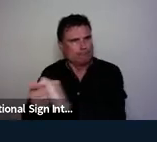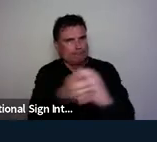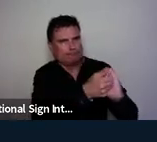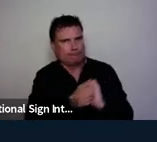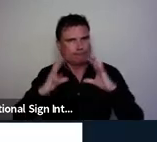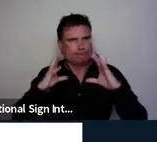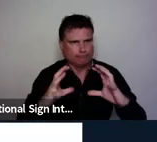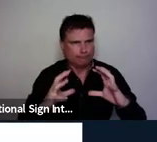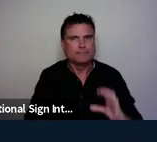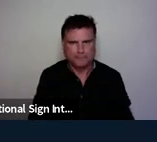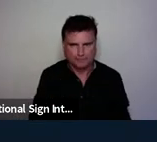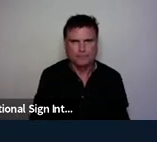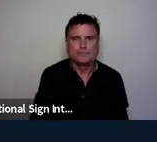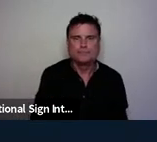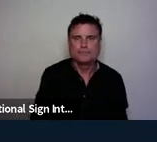Hi, everyone.